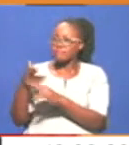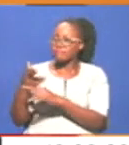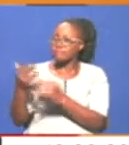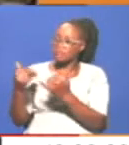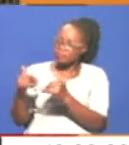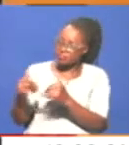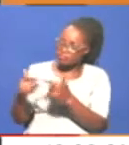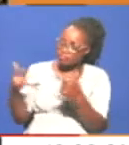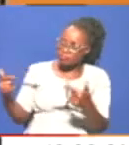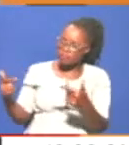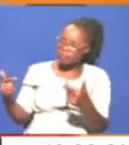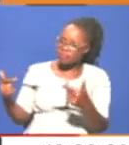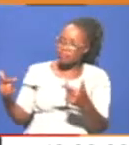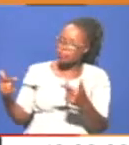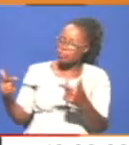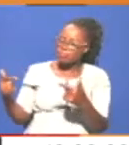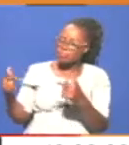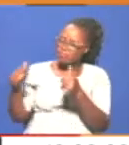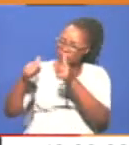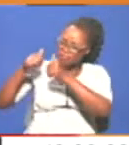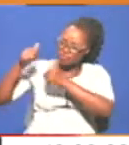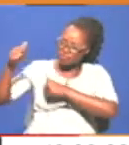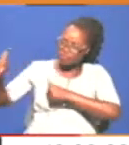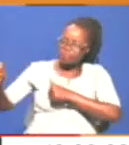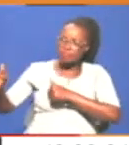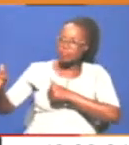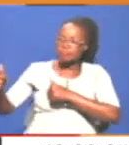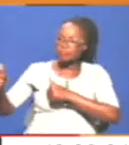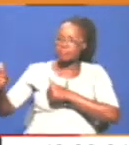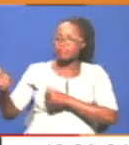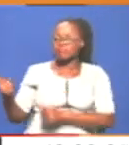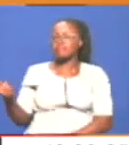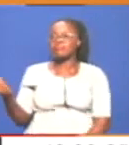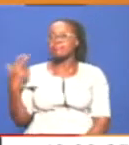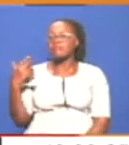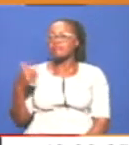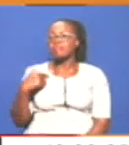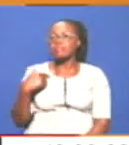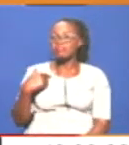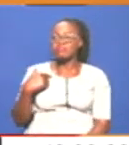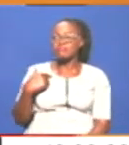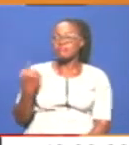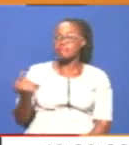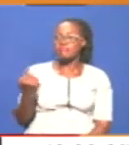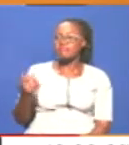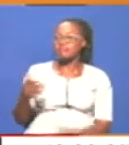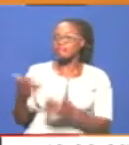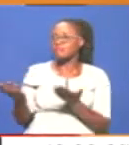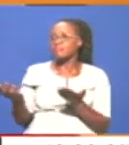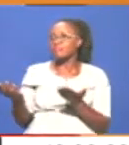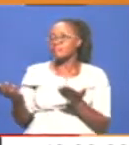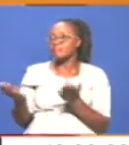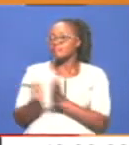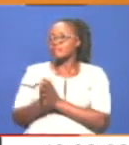say, who is miles and miles away, now the question is, in the background, am I playing that person alone, or does he have his